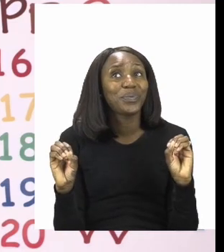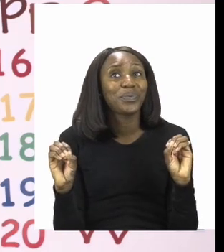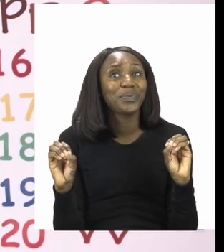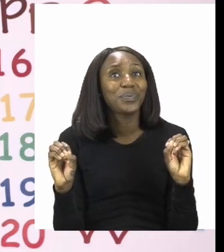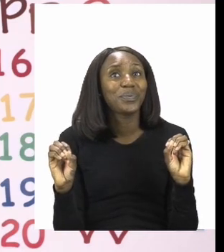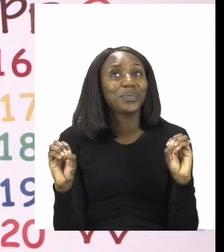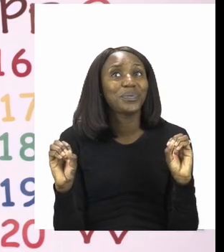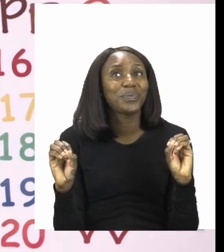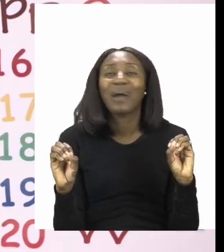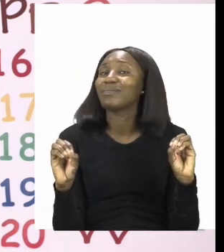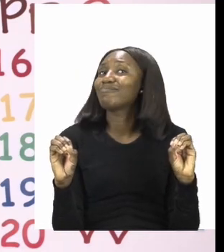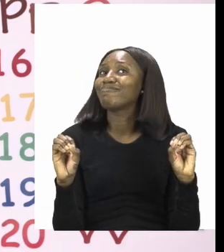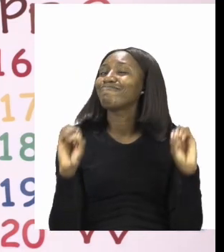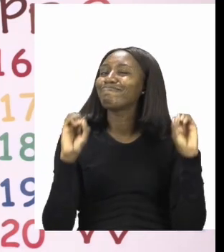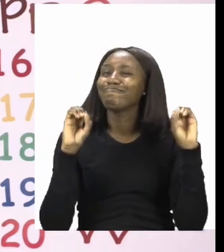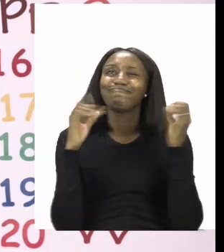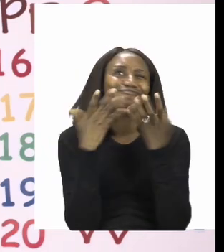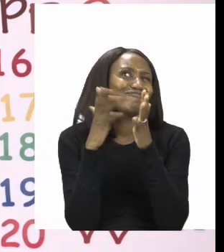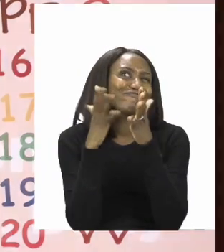away.